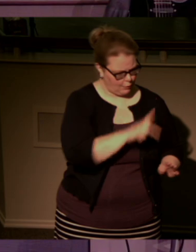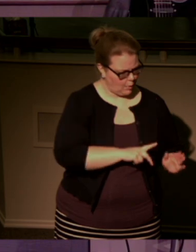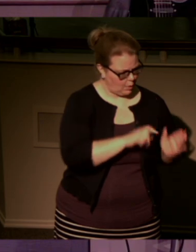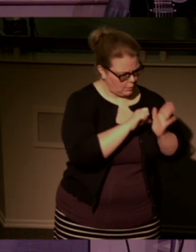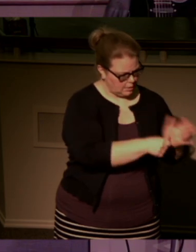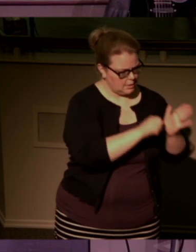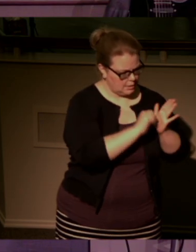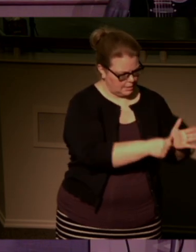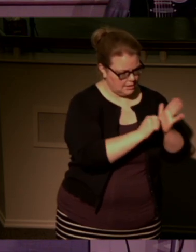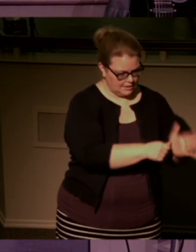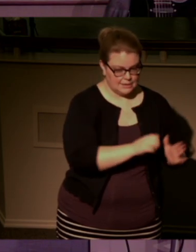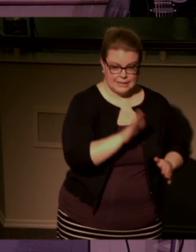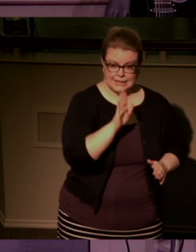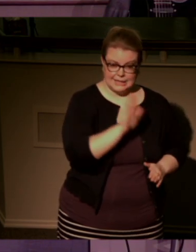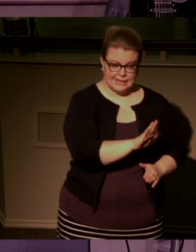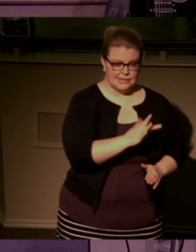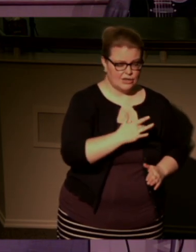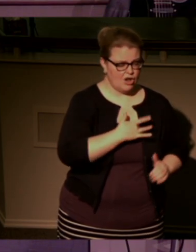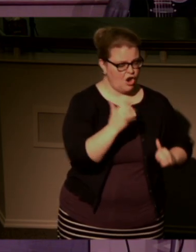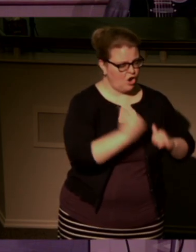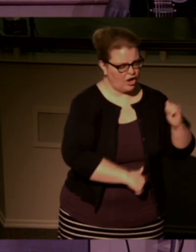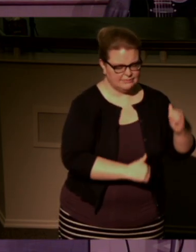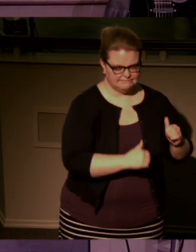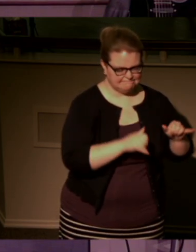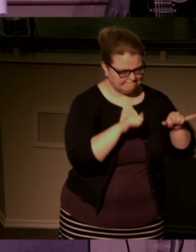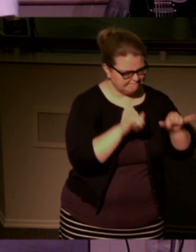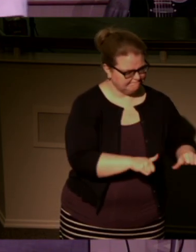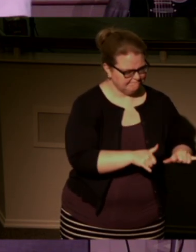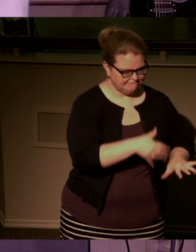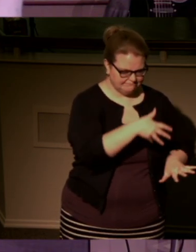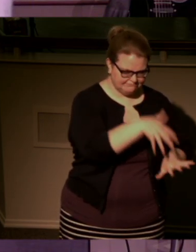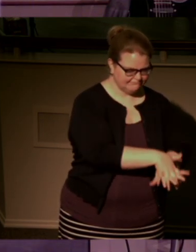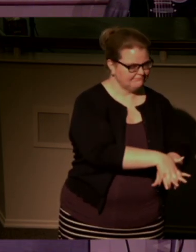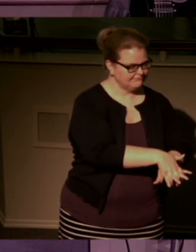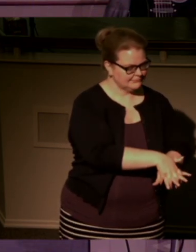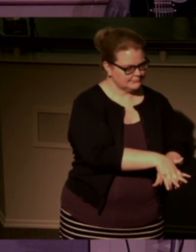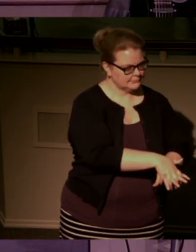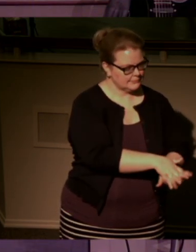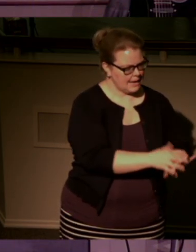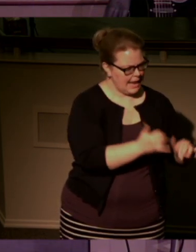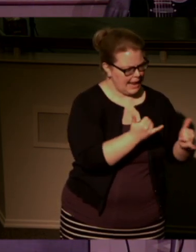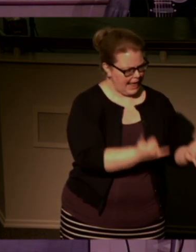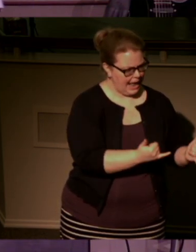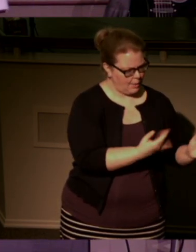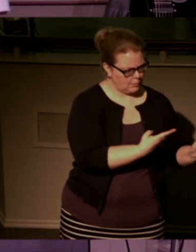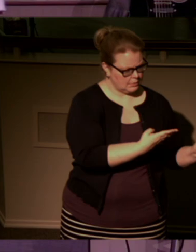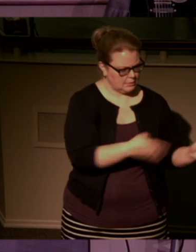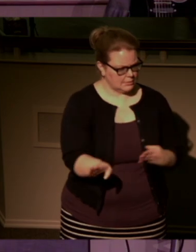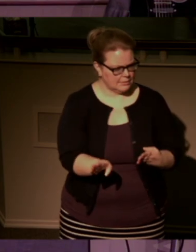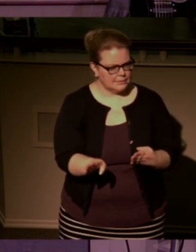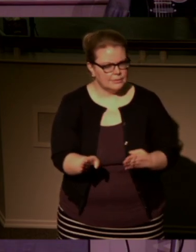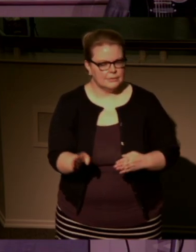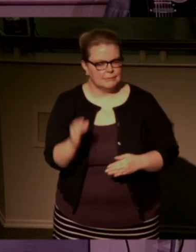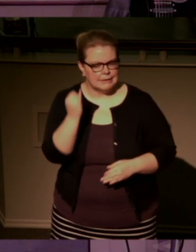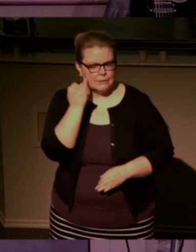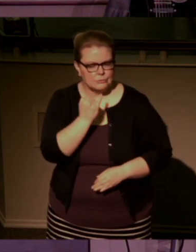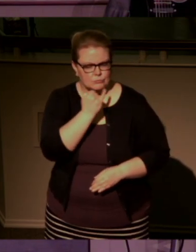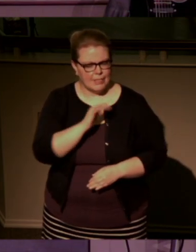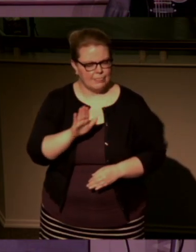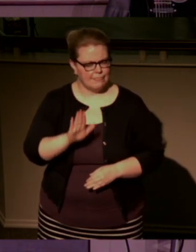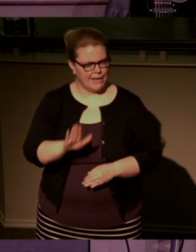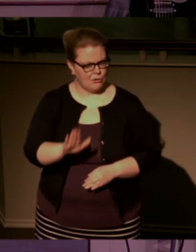hard heart. Never. And now Israel is the one being tested. God has said